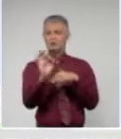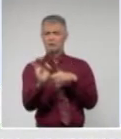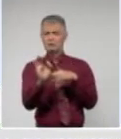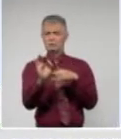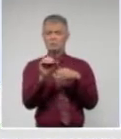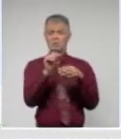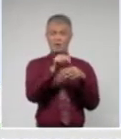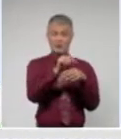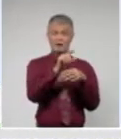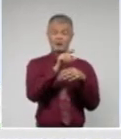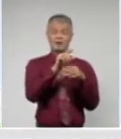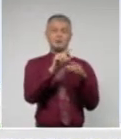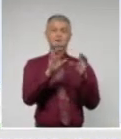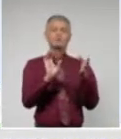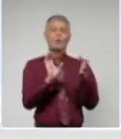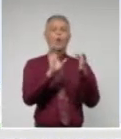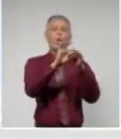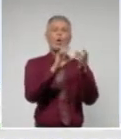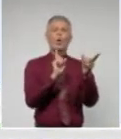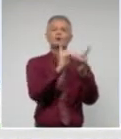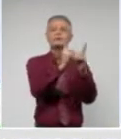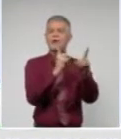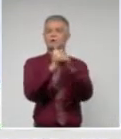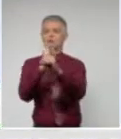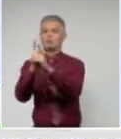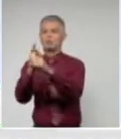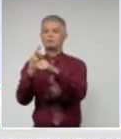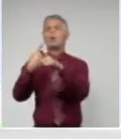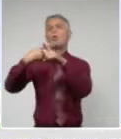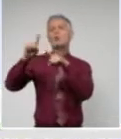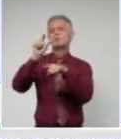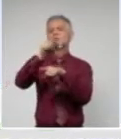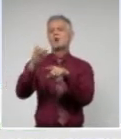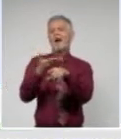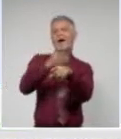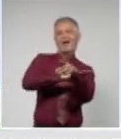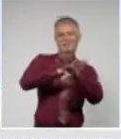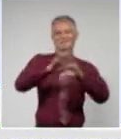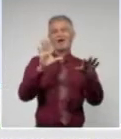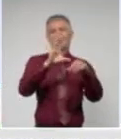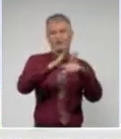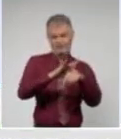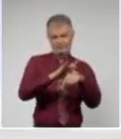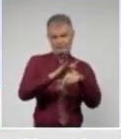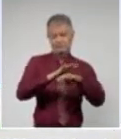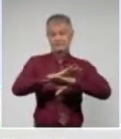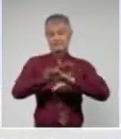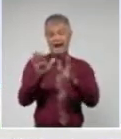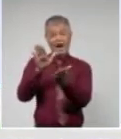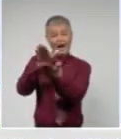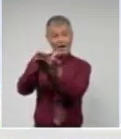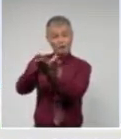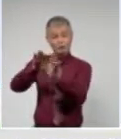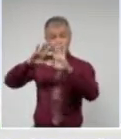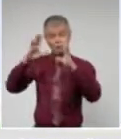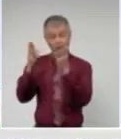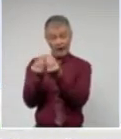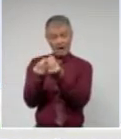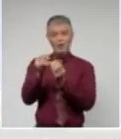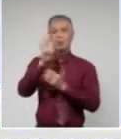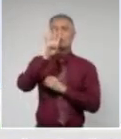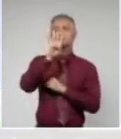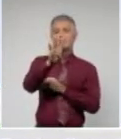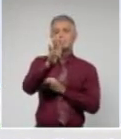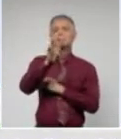infection. Of the 36 cases diagnosed yesterday, the source of infection linked to